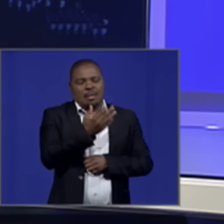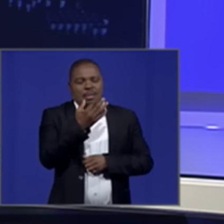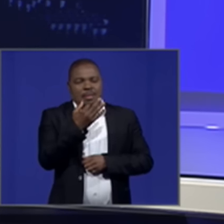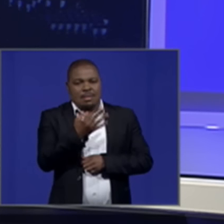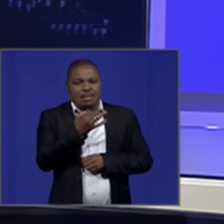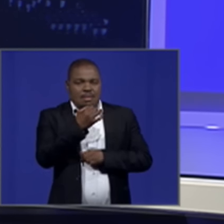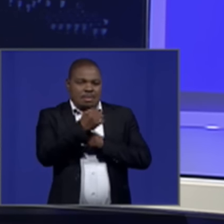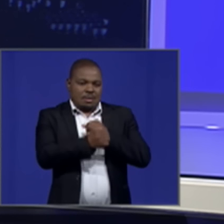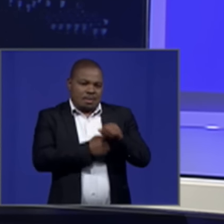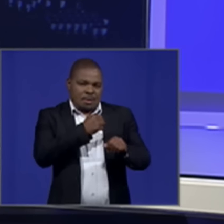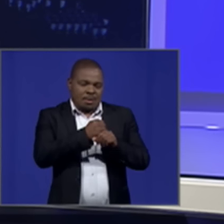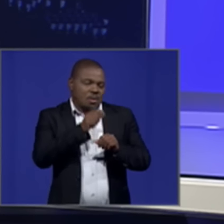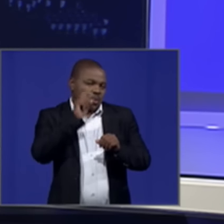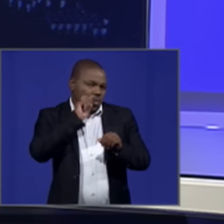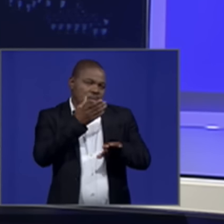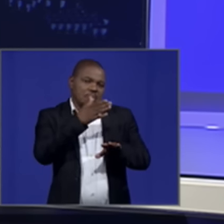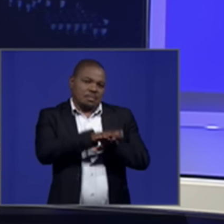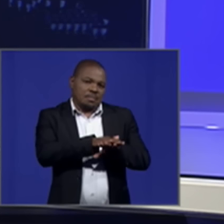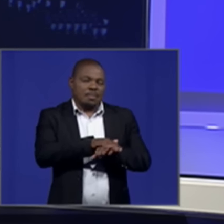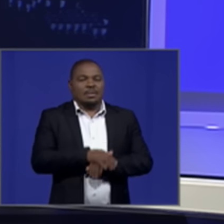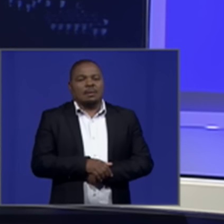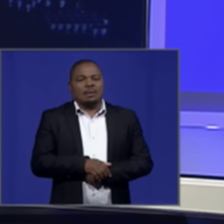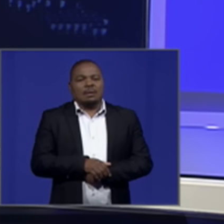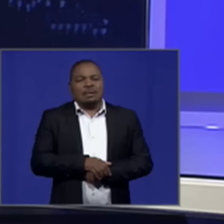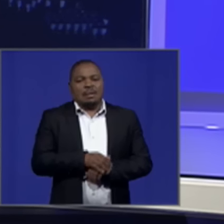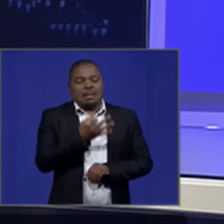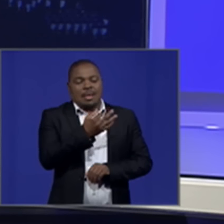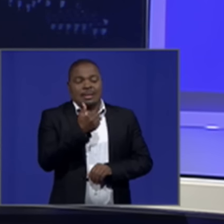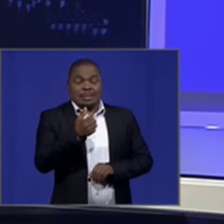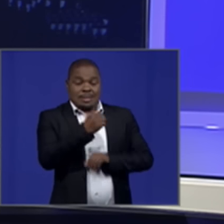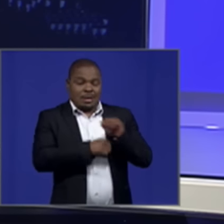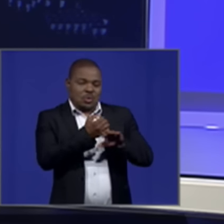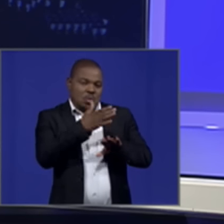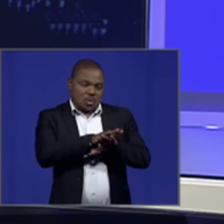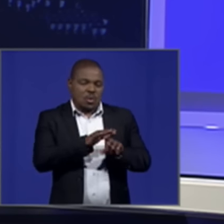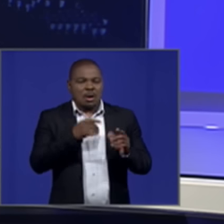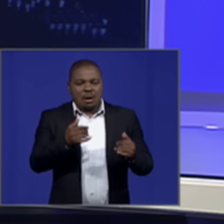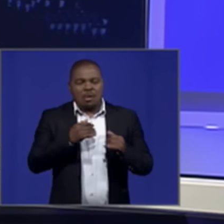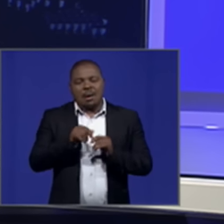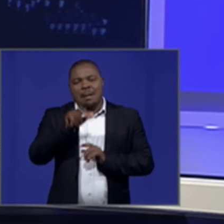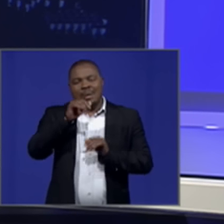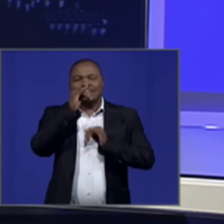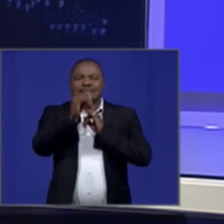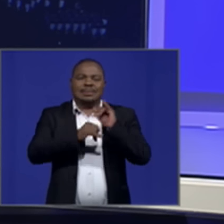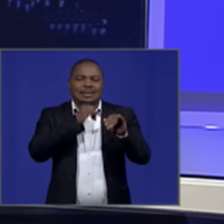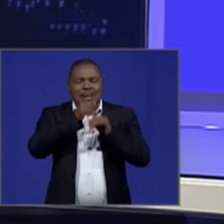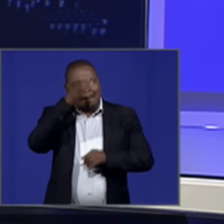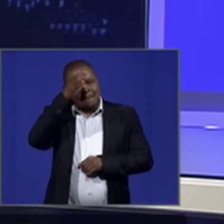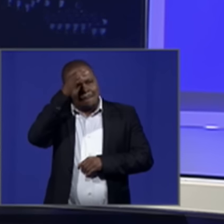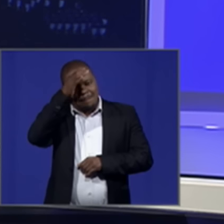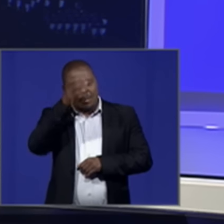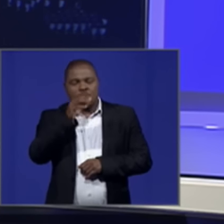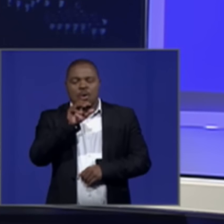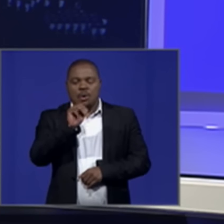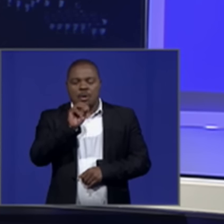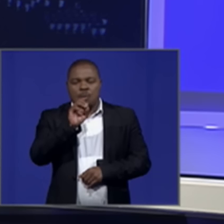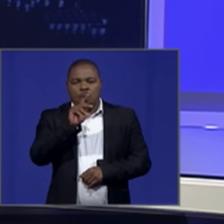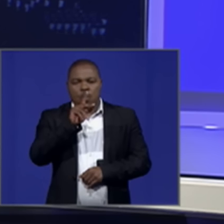96 ka nako ya tlhokafalo ya gagwe. Go utla go le gontsi ka kgang eno re buisana le moitsanape wa dikgang tsa boditšhabatšhaba mme Sophie